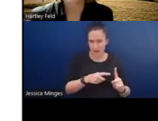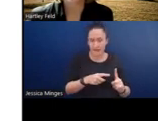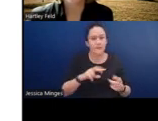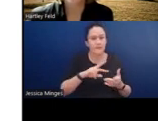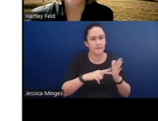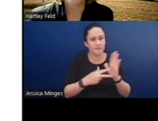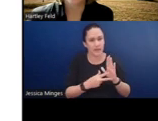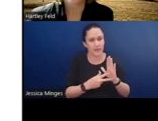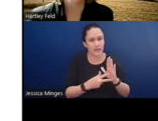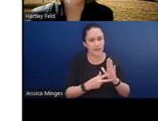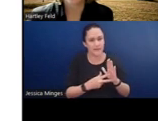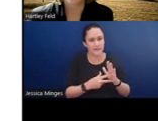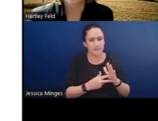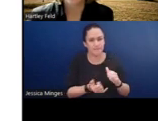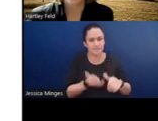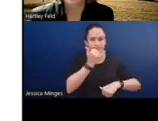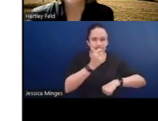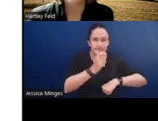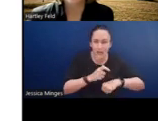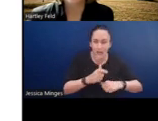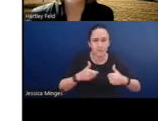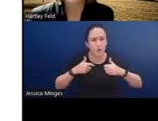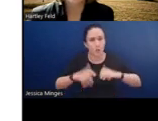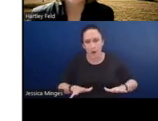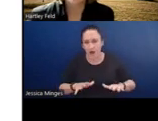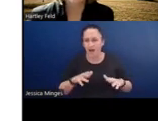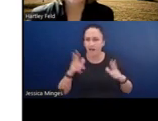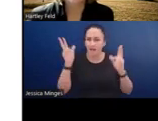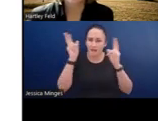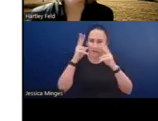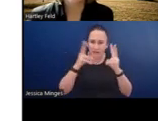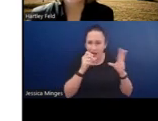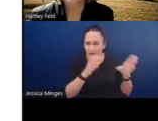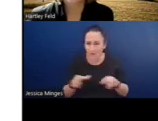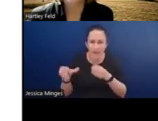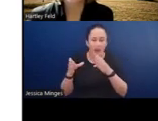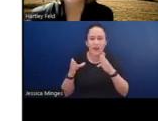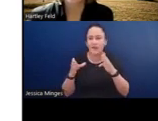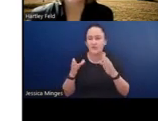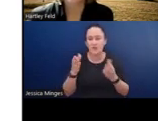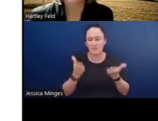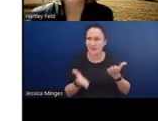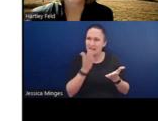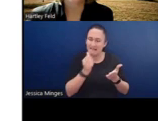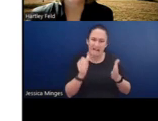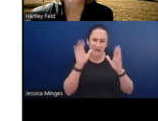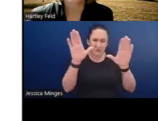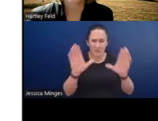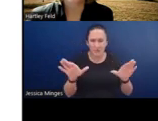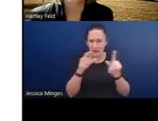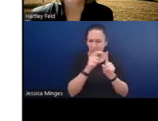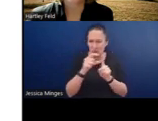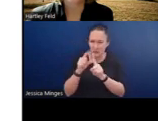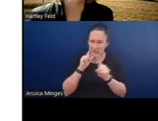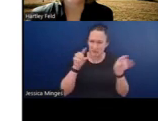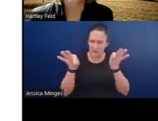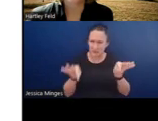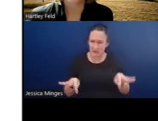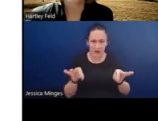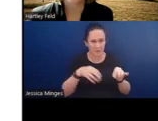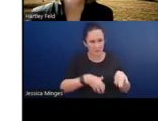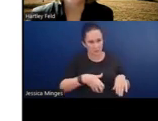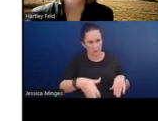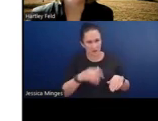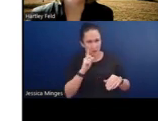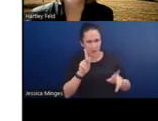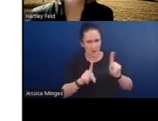mistimed, unwanted, or unplanned. And so those might not be great words to describe pregnancy for people who use drugs.